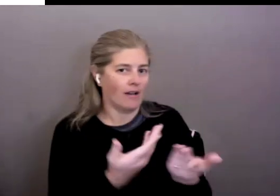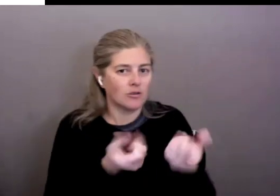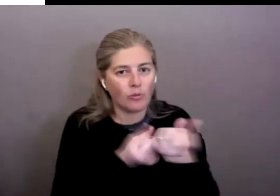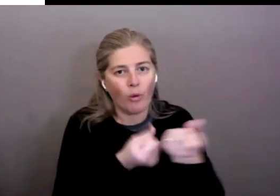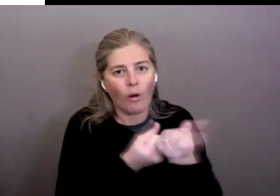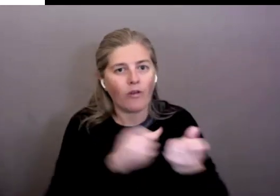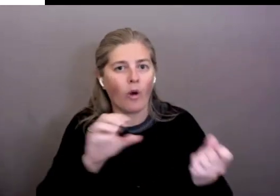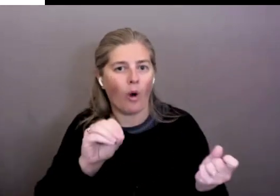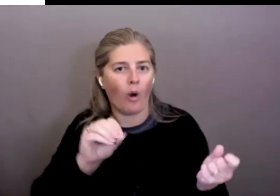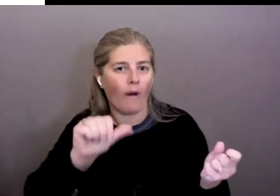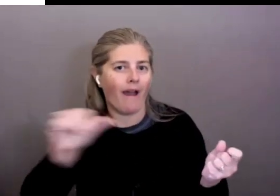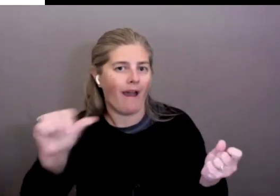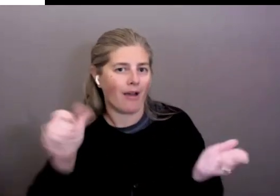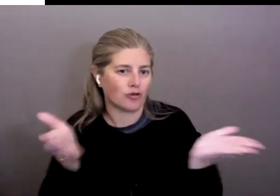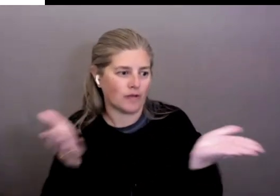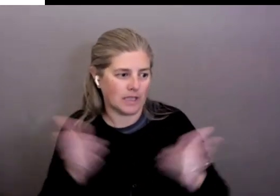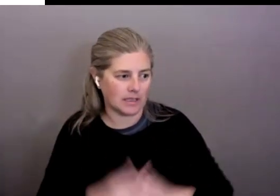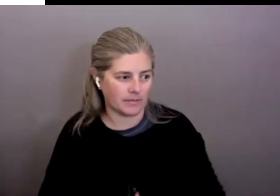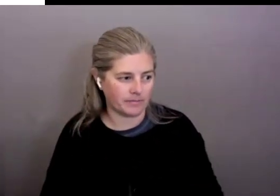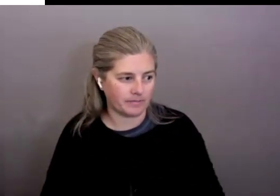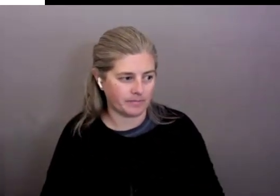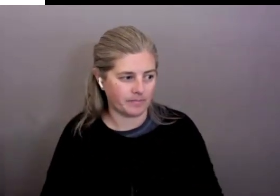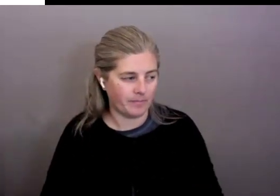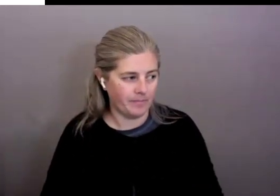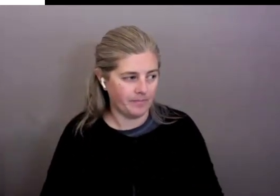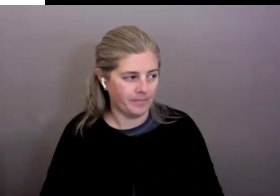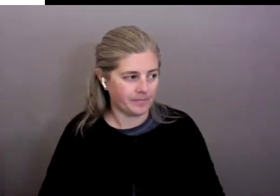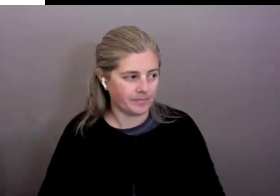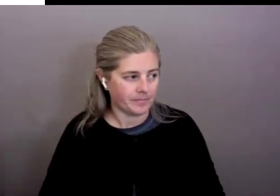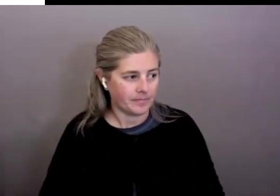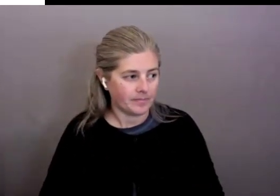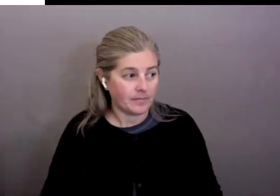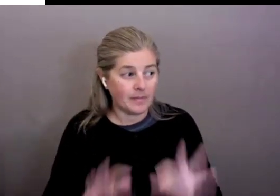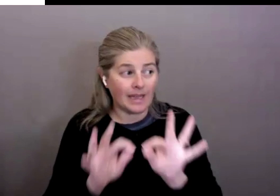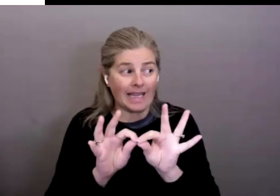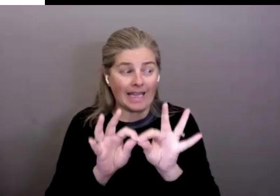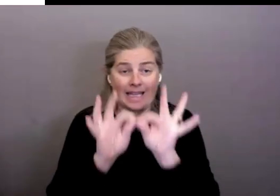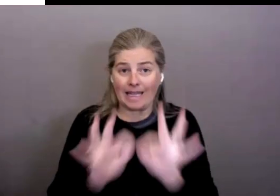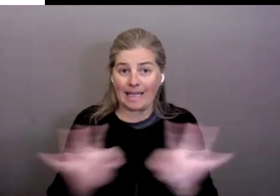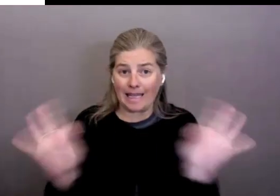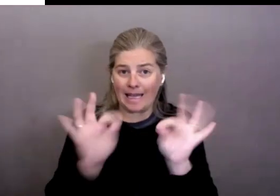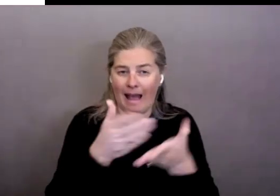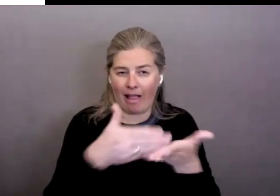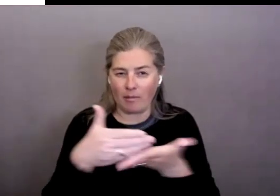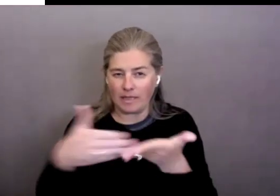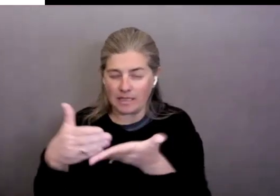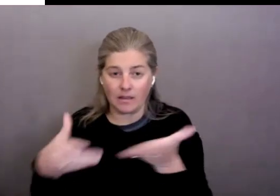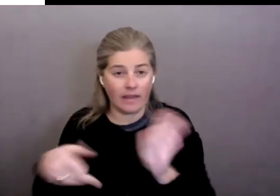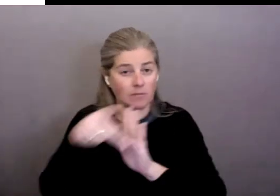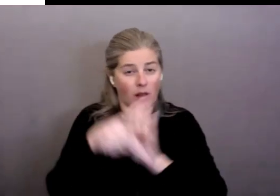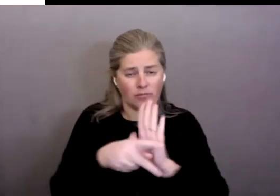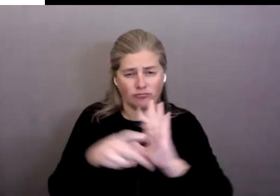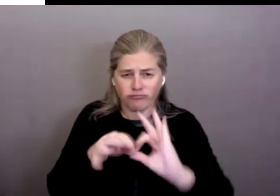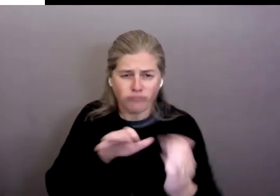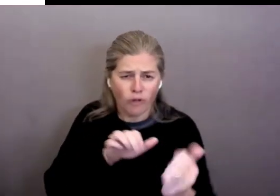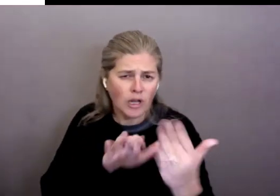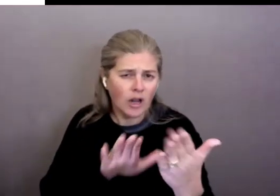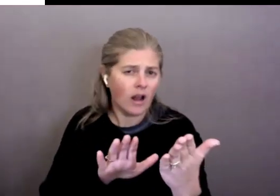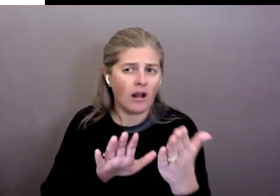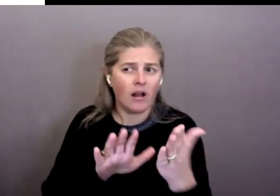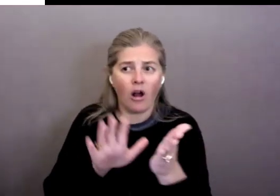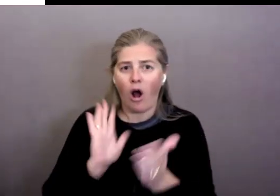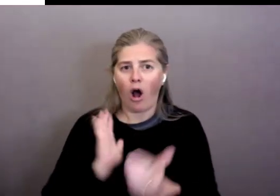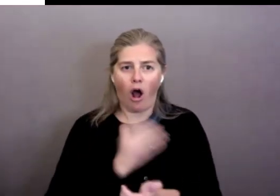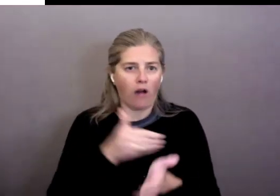Americans Act services. Key elements. This policy seeks to address a frequently asked question